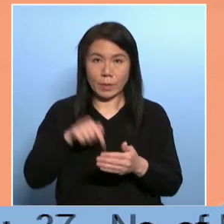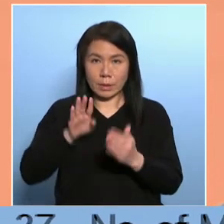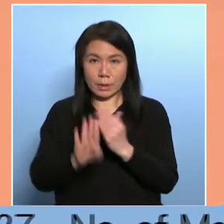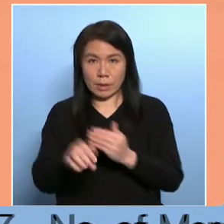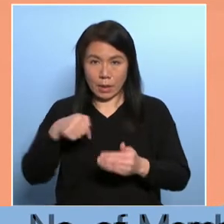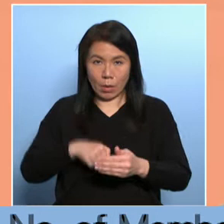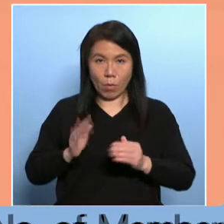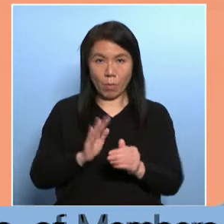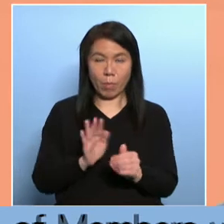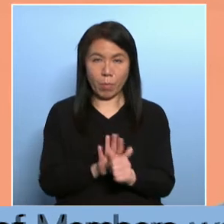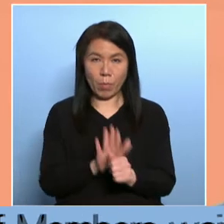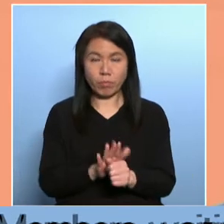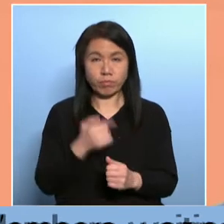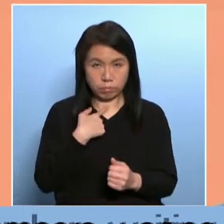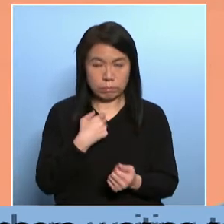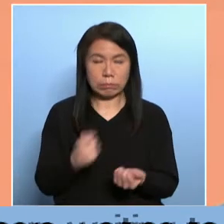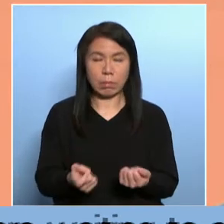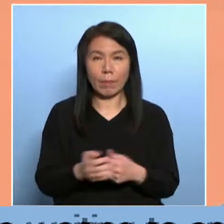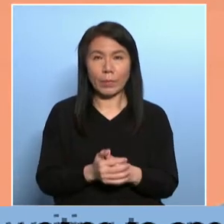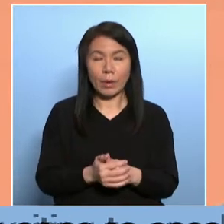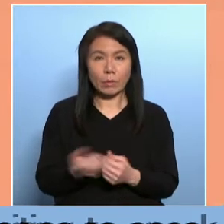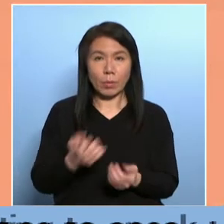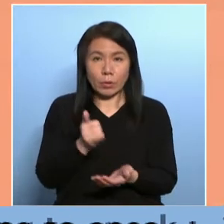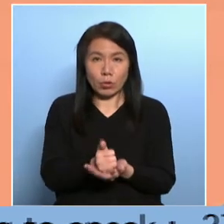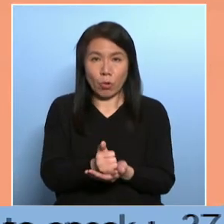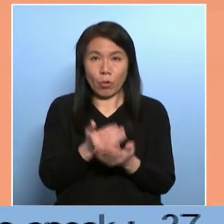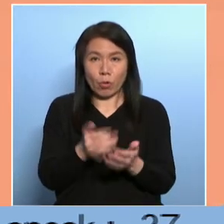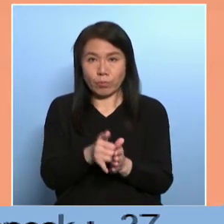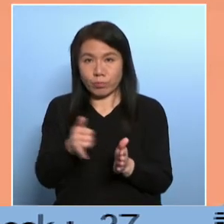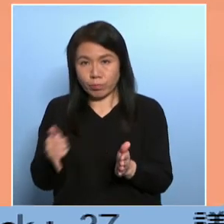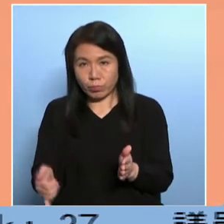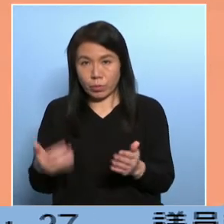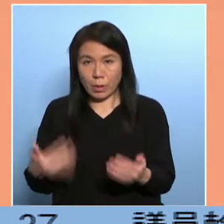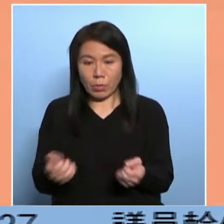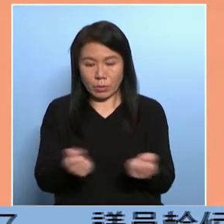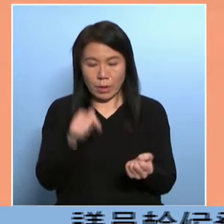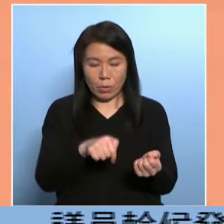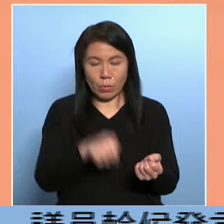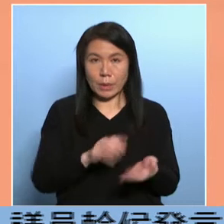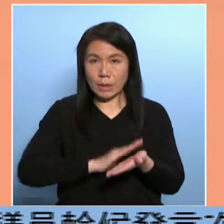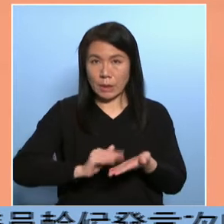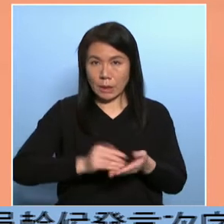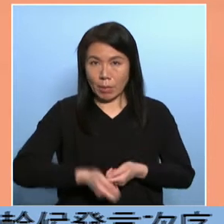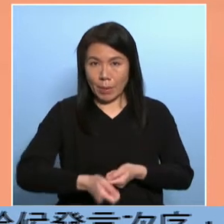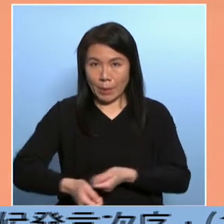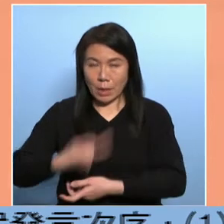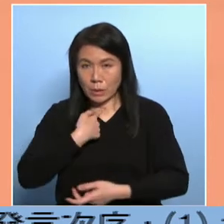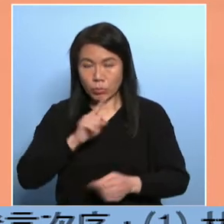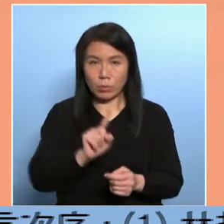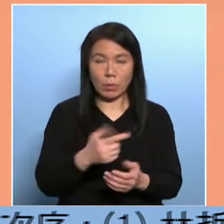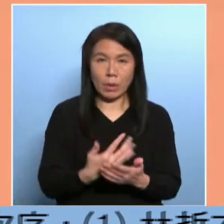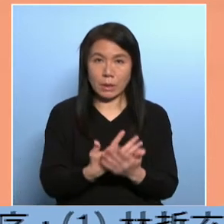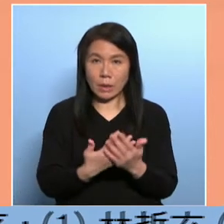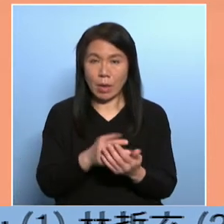also in terms of the protective facilities, both in the front and rear of the taxis, and